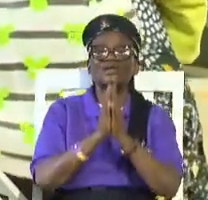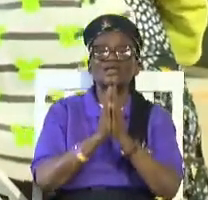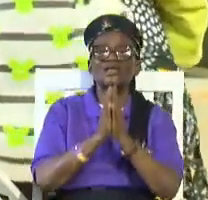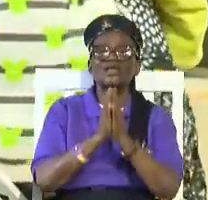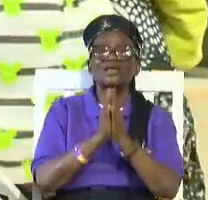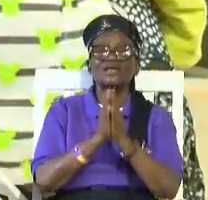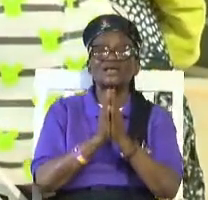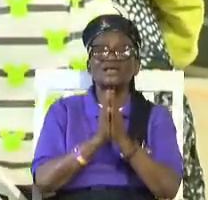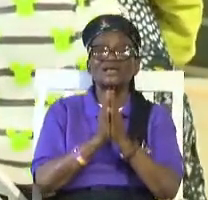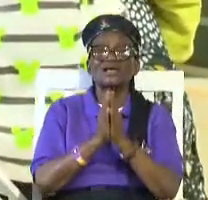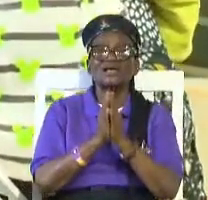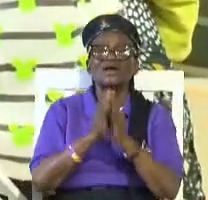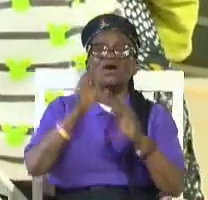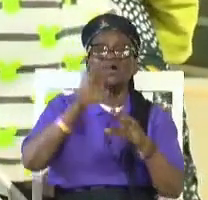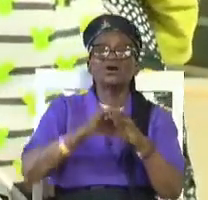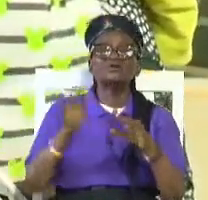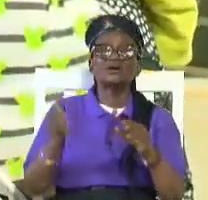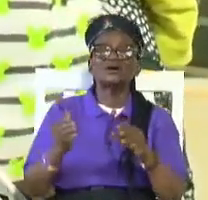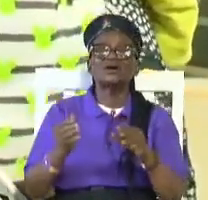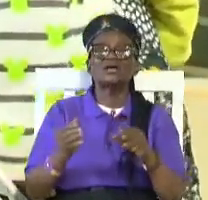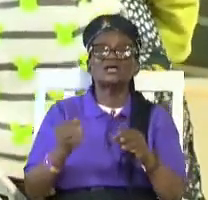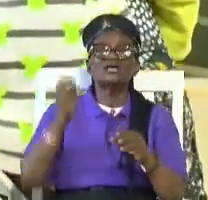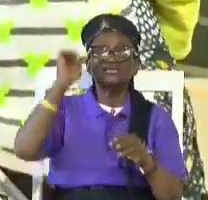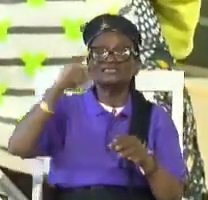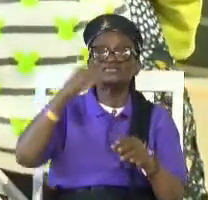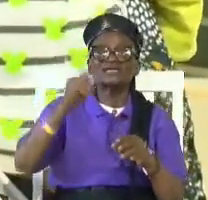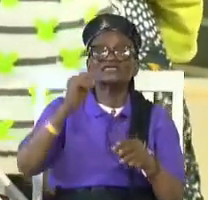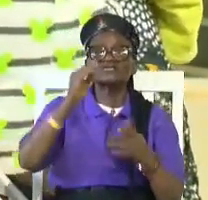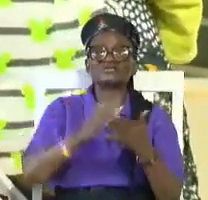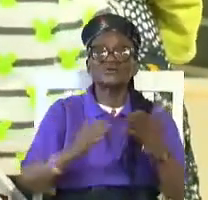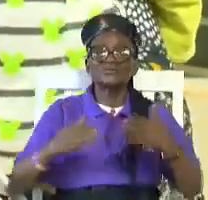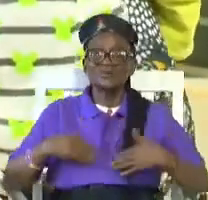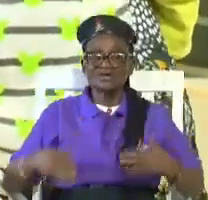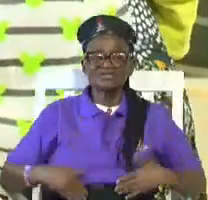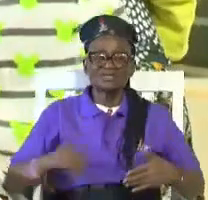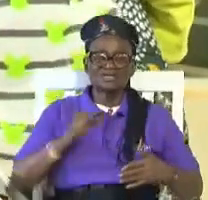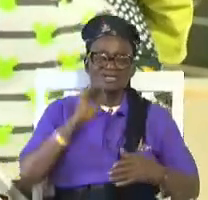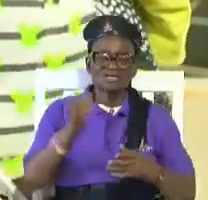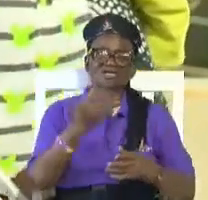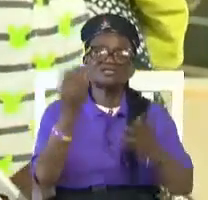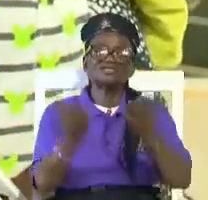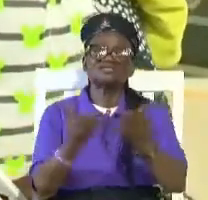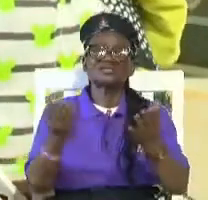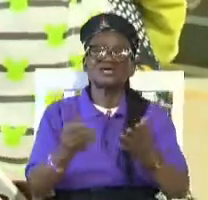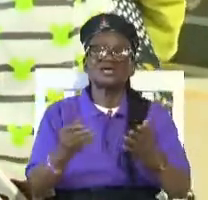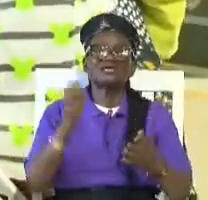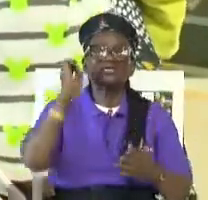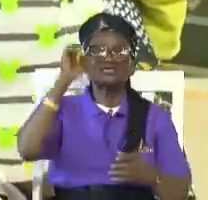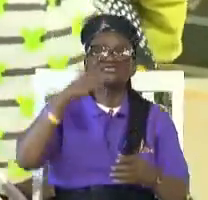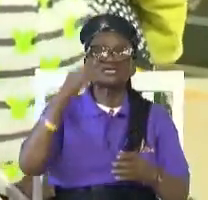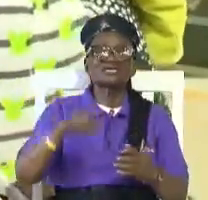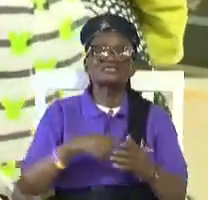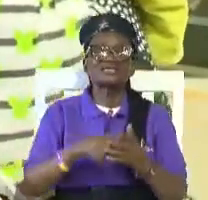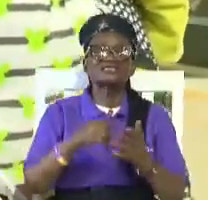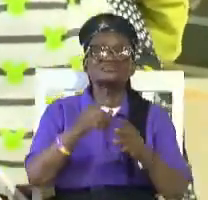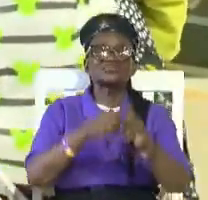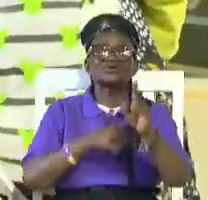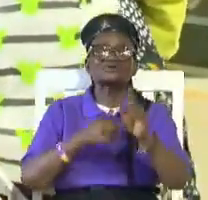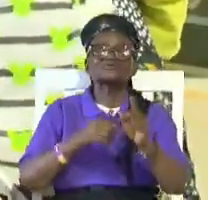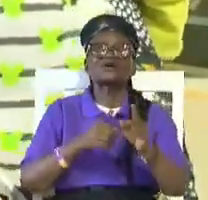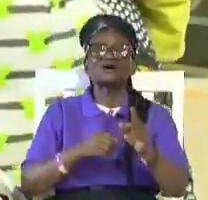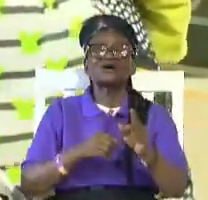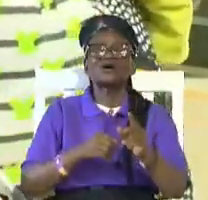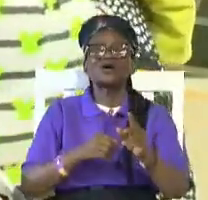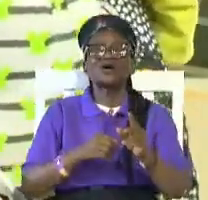Sit properly on his seat. He said, somebody is here. He said, this month, August, you are